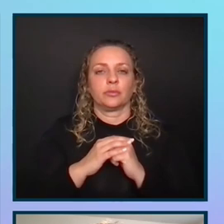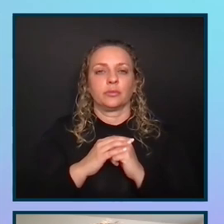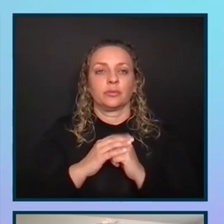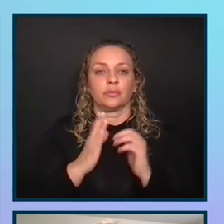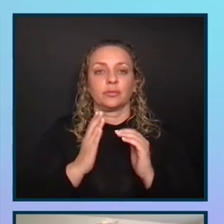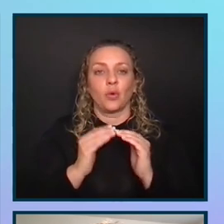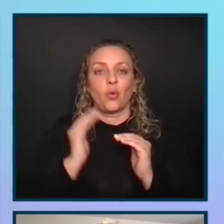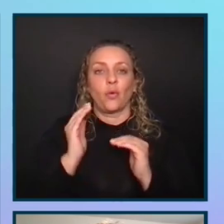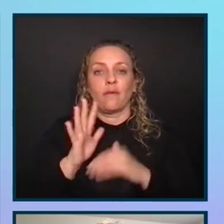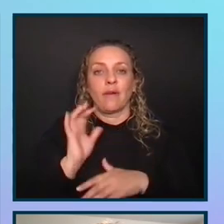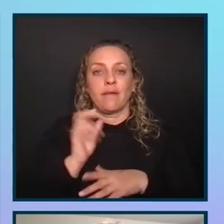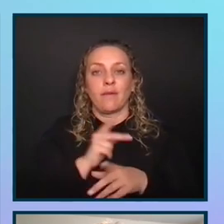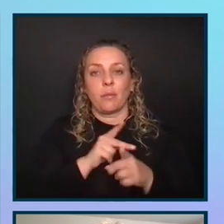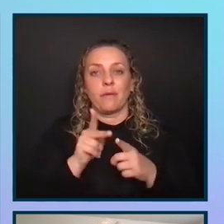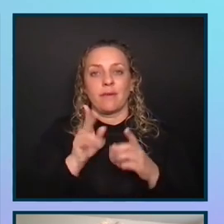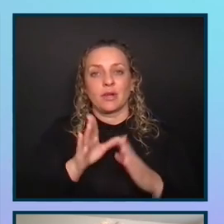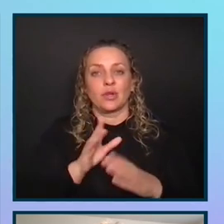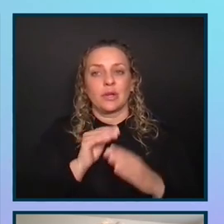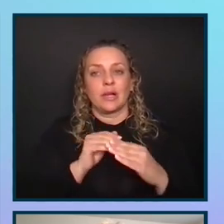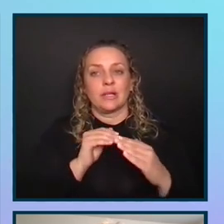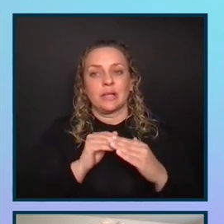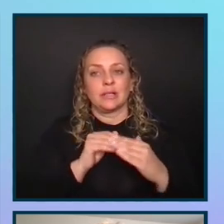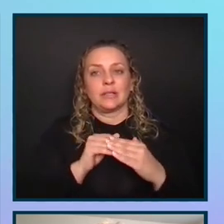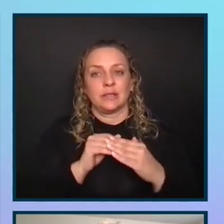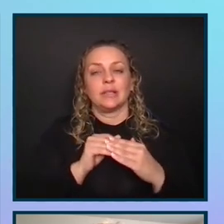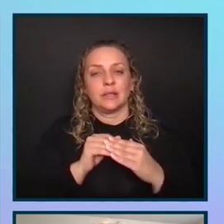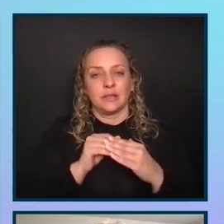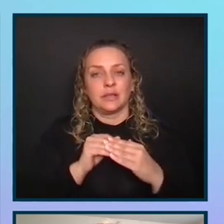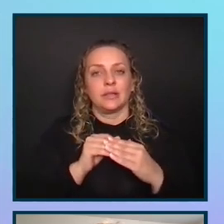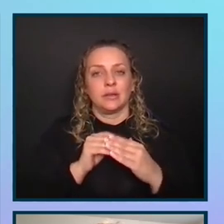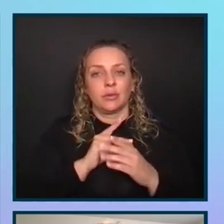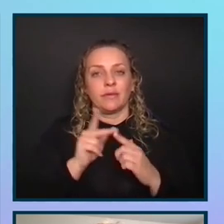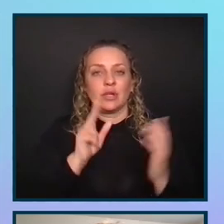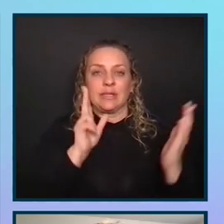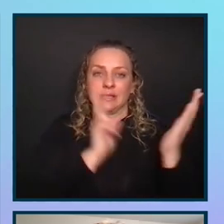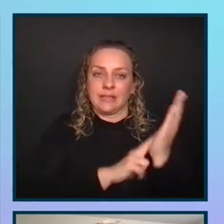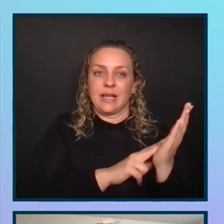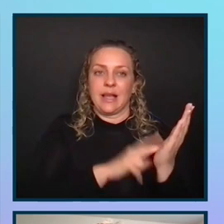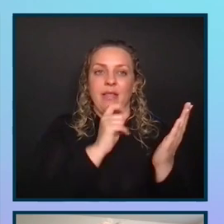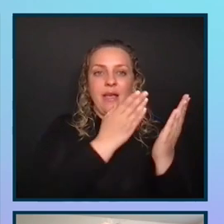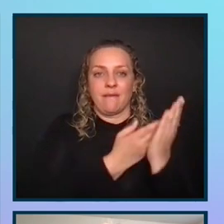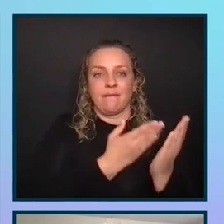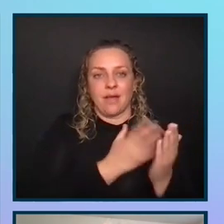Over 500 professionals, accessibility professionals, have signed the overlay fact sheet.